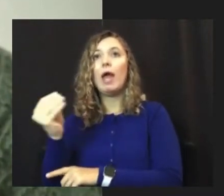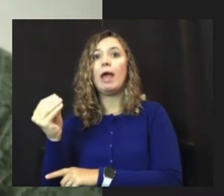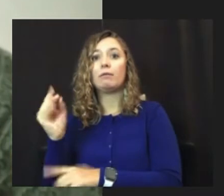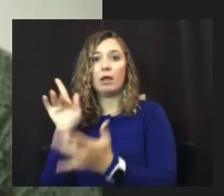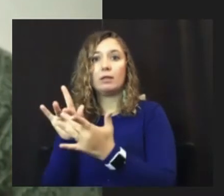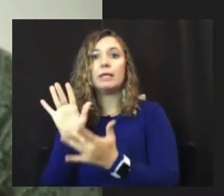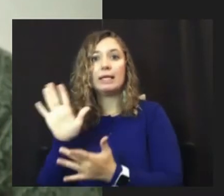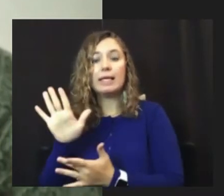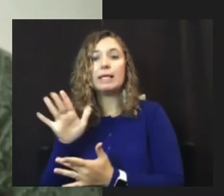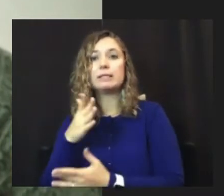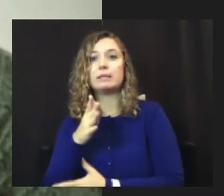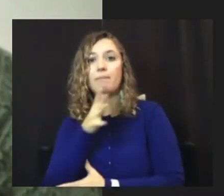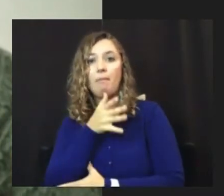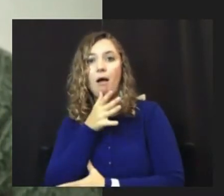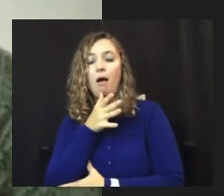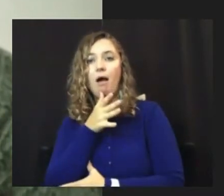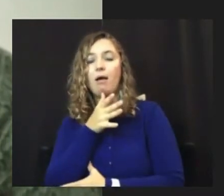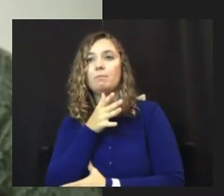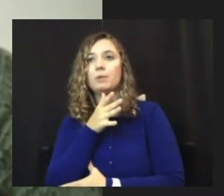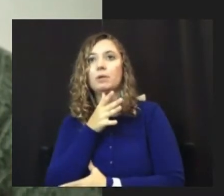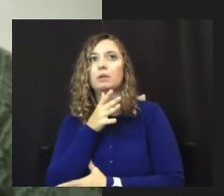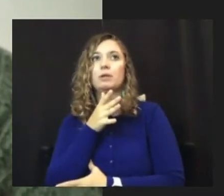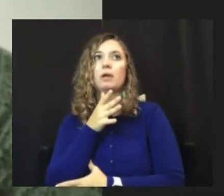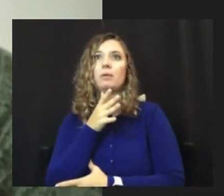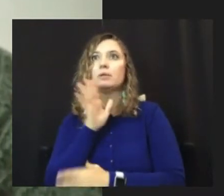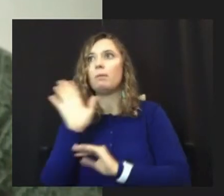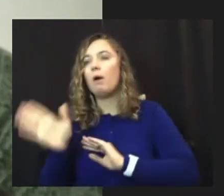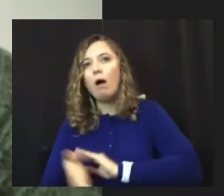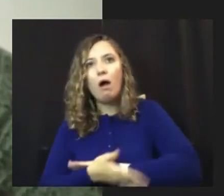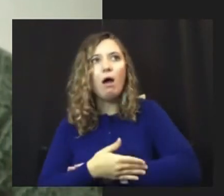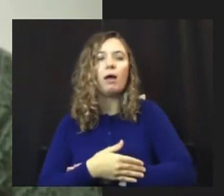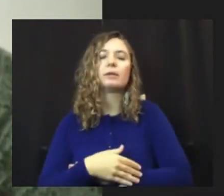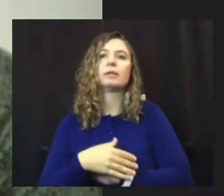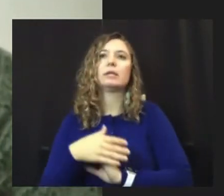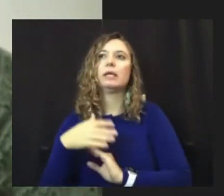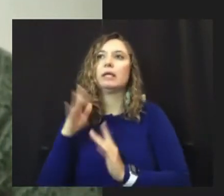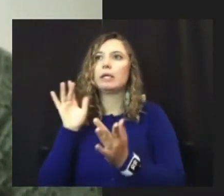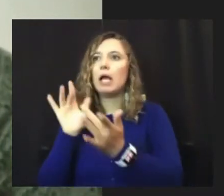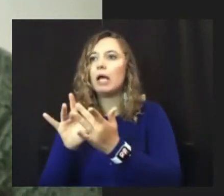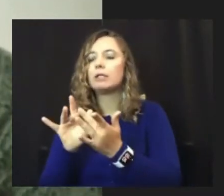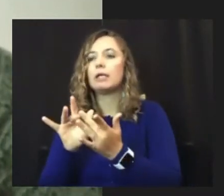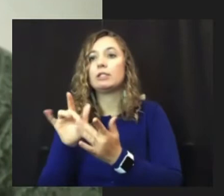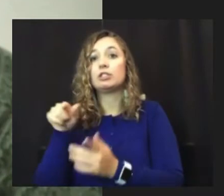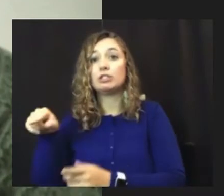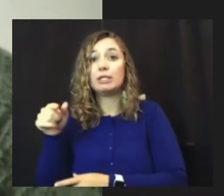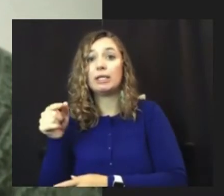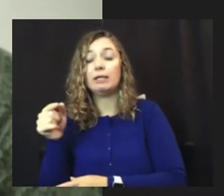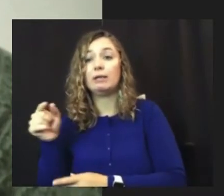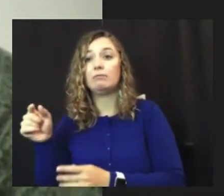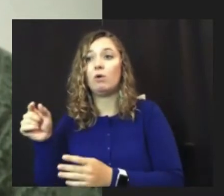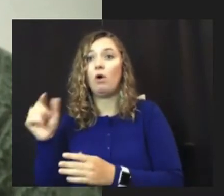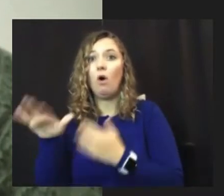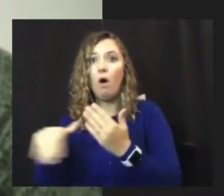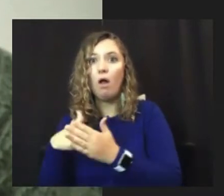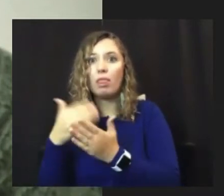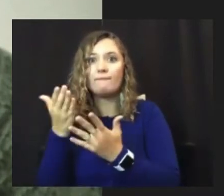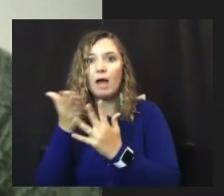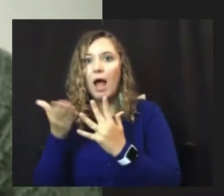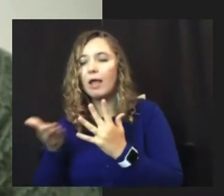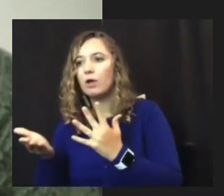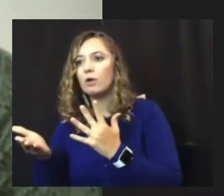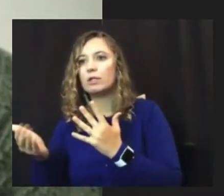up until 5 a.m. and she sent me all the files and all the court documents, and I looked at it and it